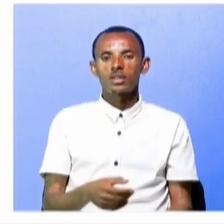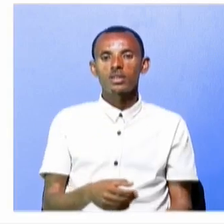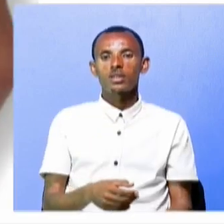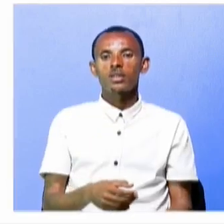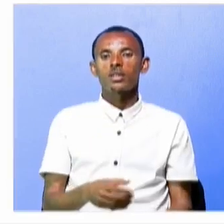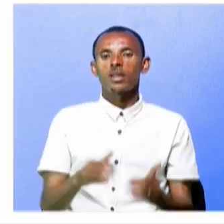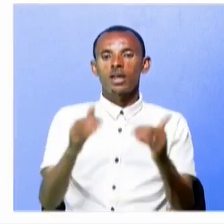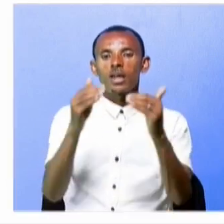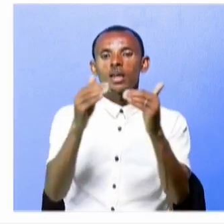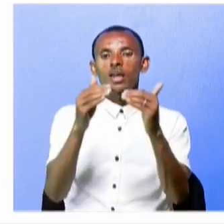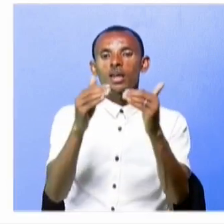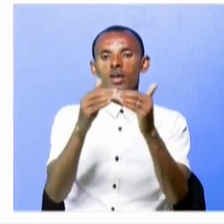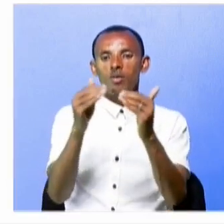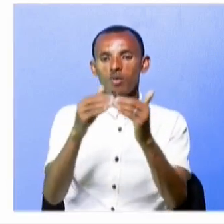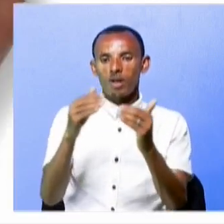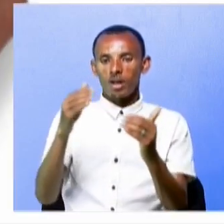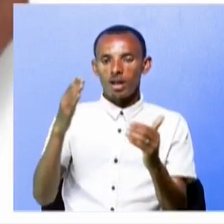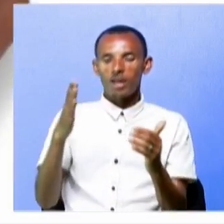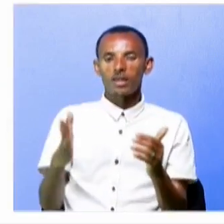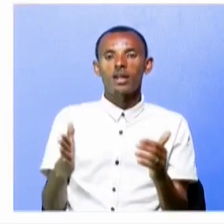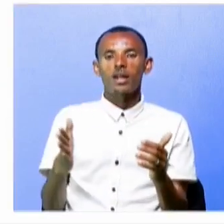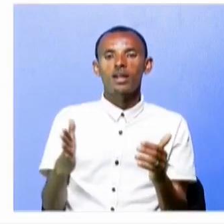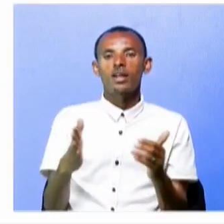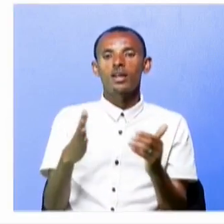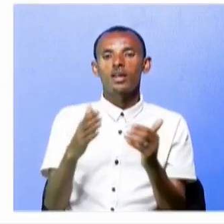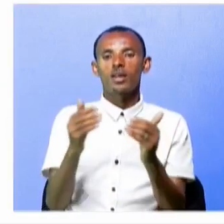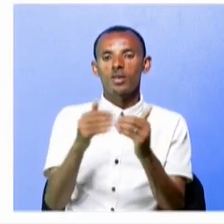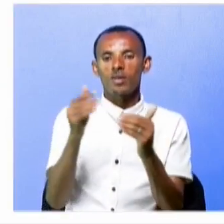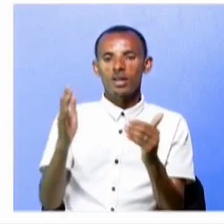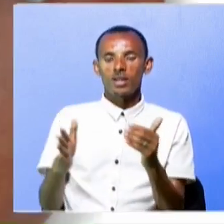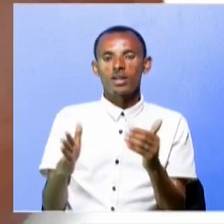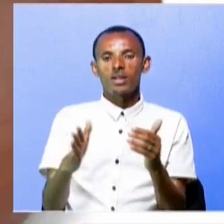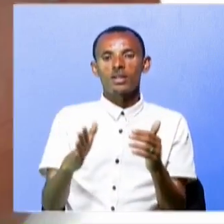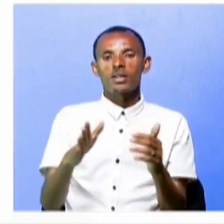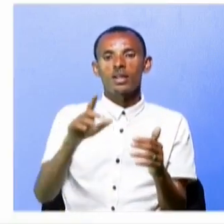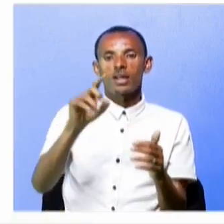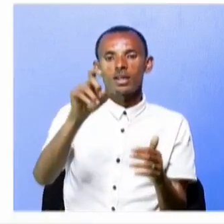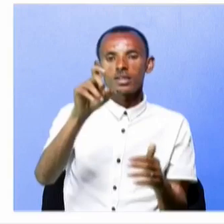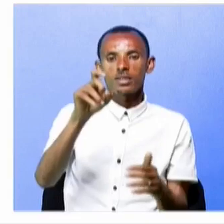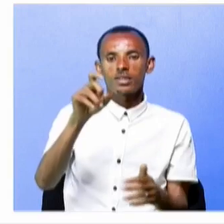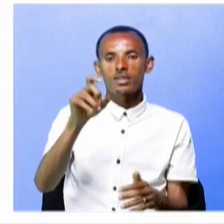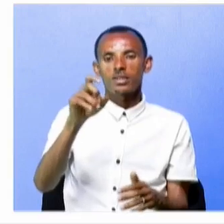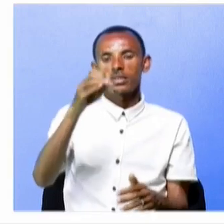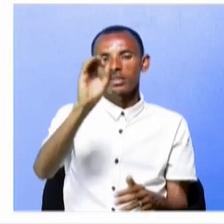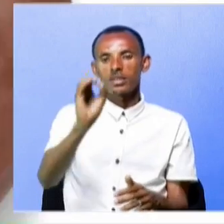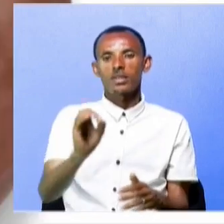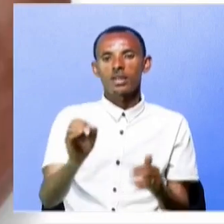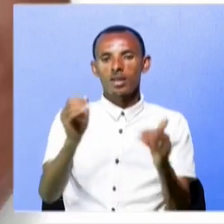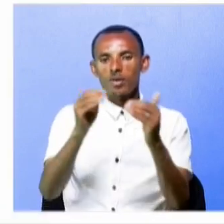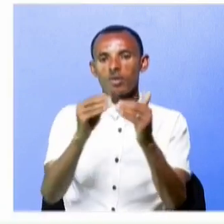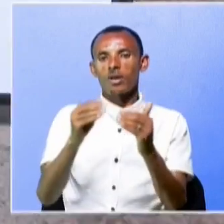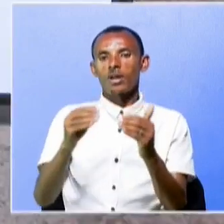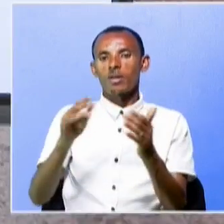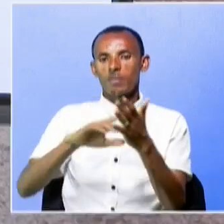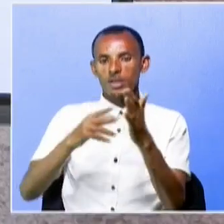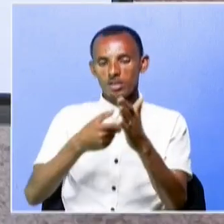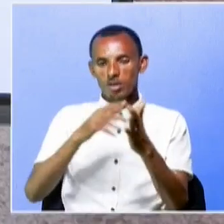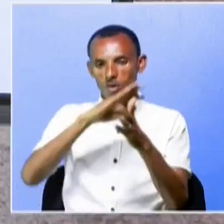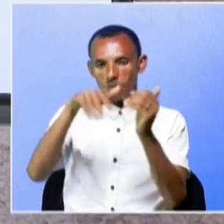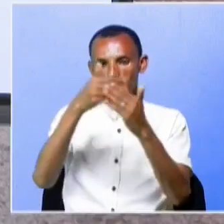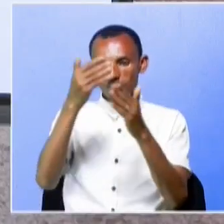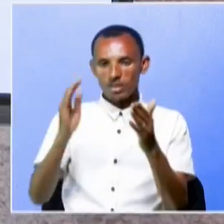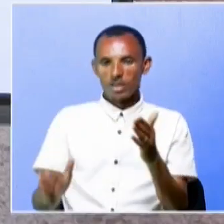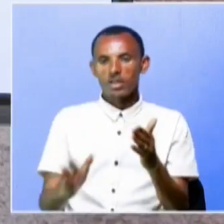certain equilateral triangle with x degree. Okay, equilateral means all the sides